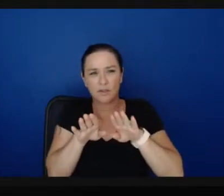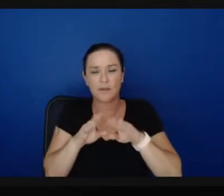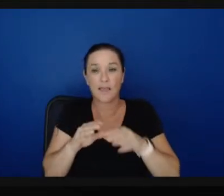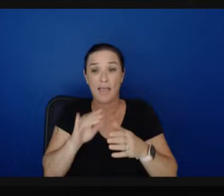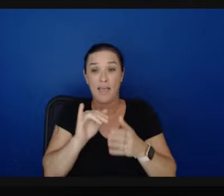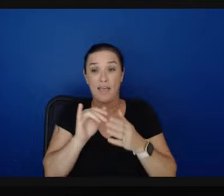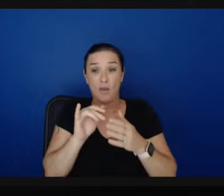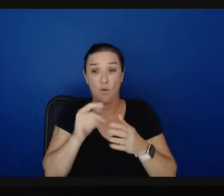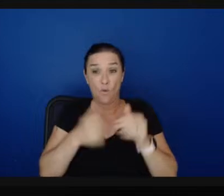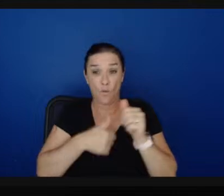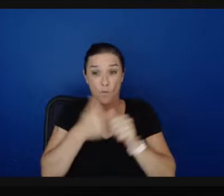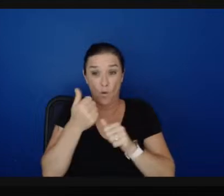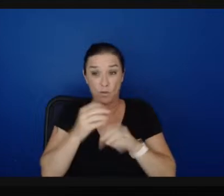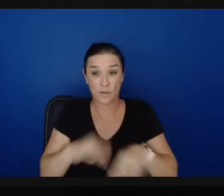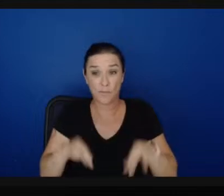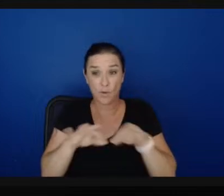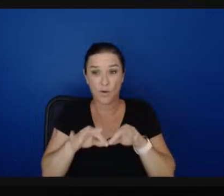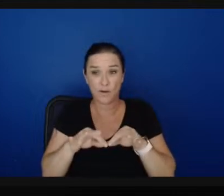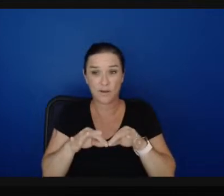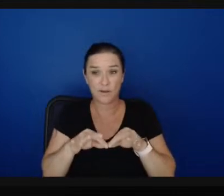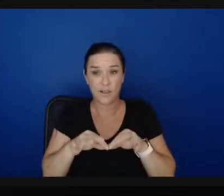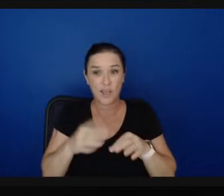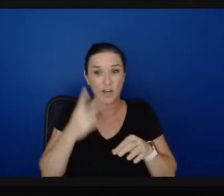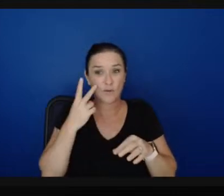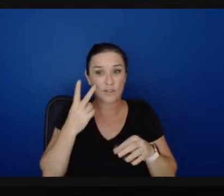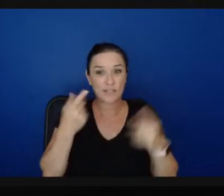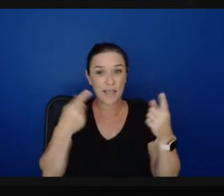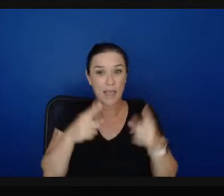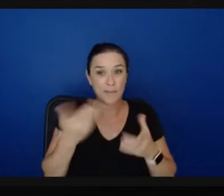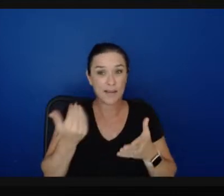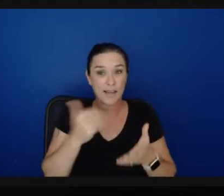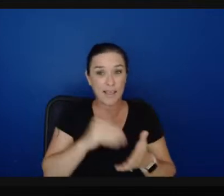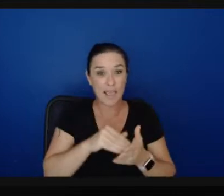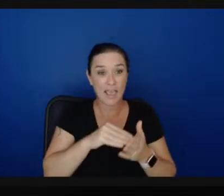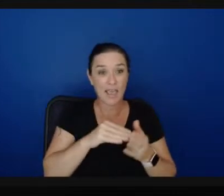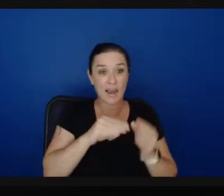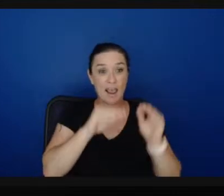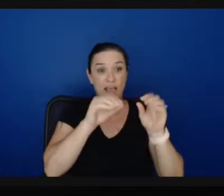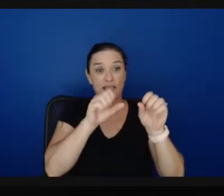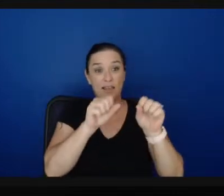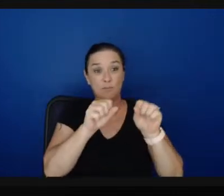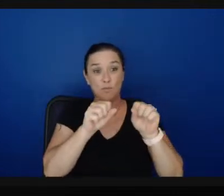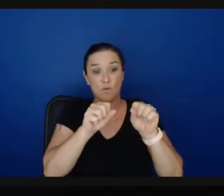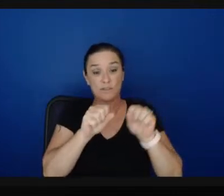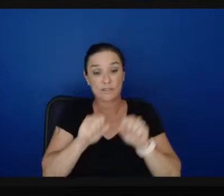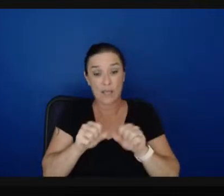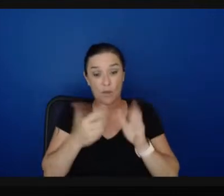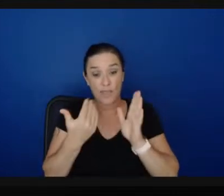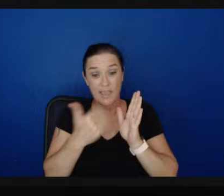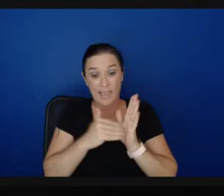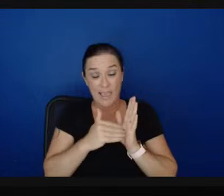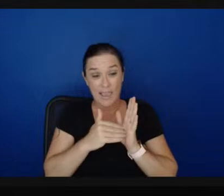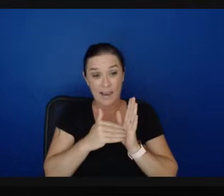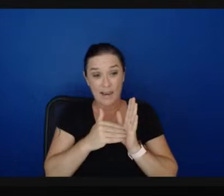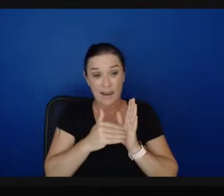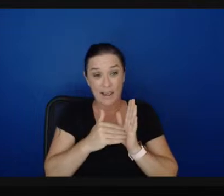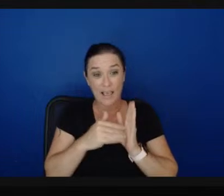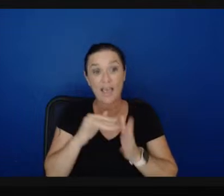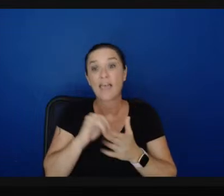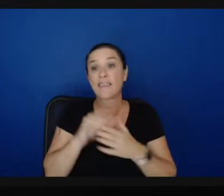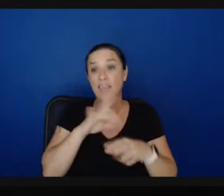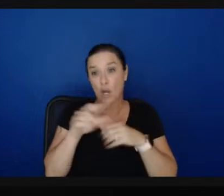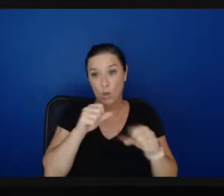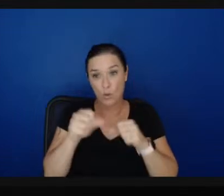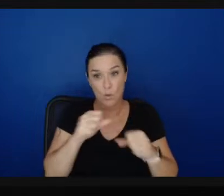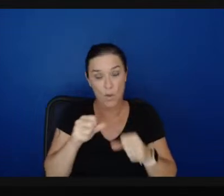right here is, do we see this thing turn around at some point and come back down? If so, we can say, all right, that earthquake was significant, starting